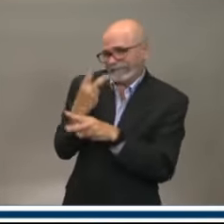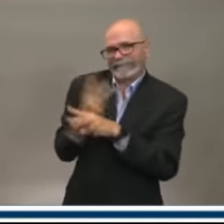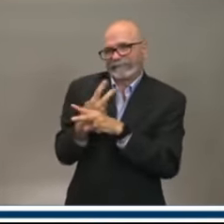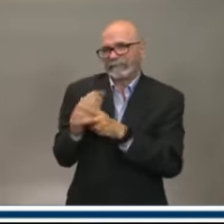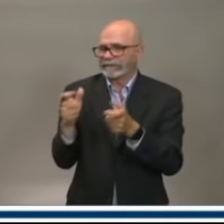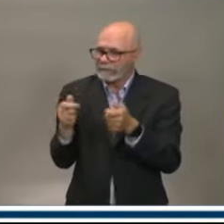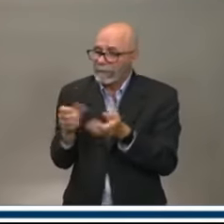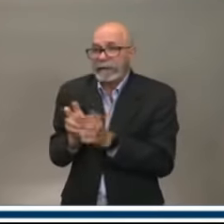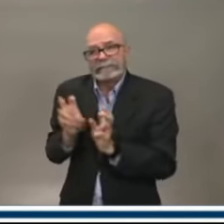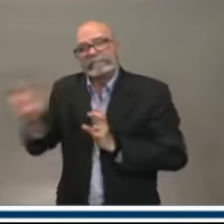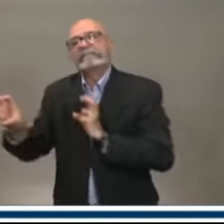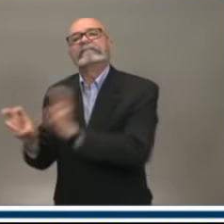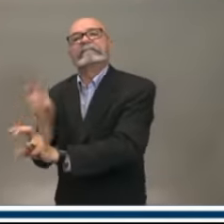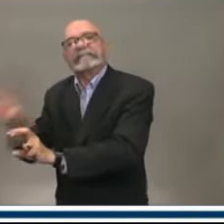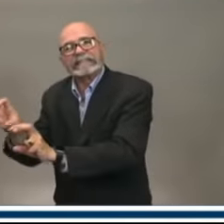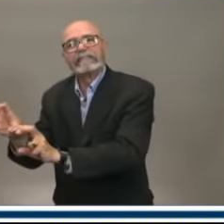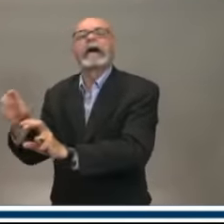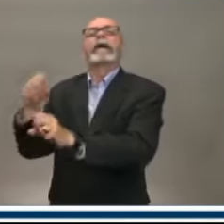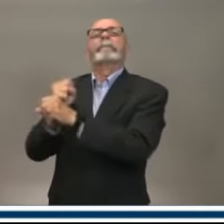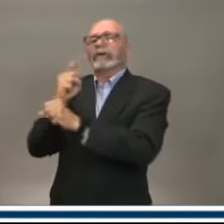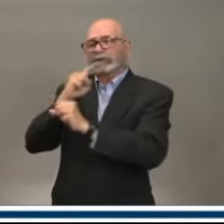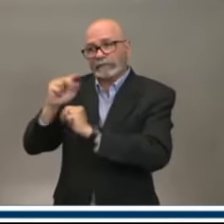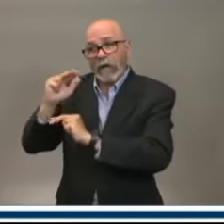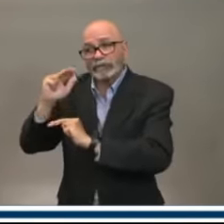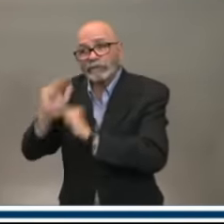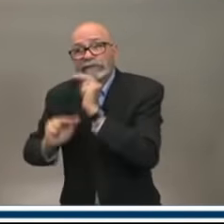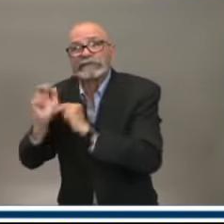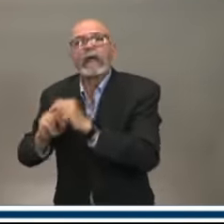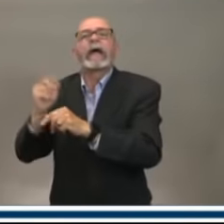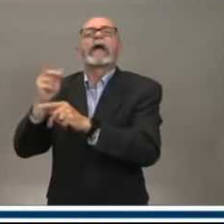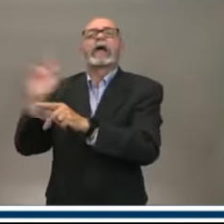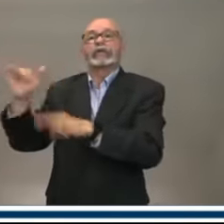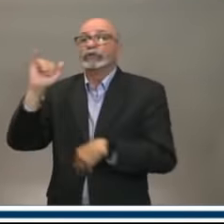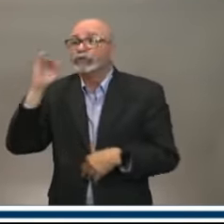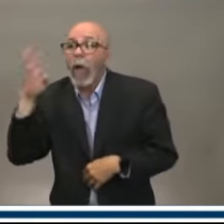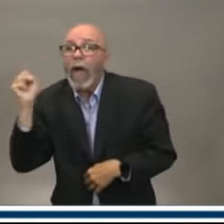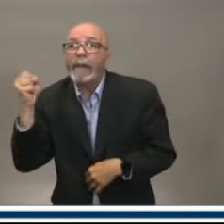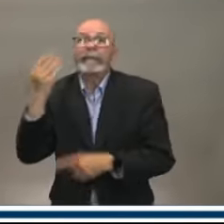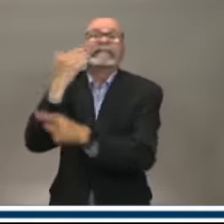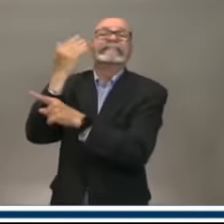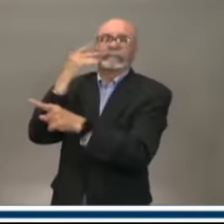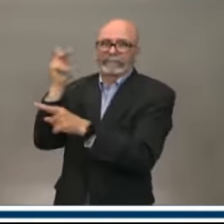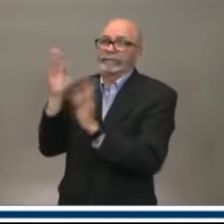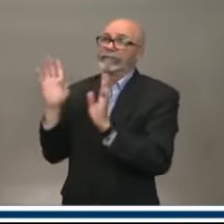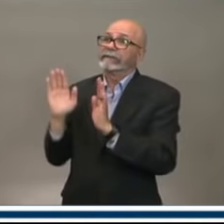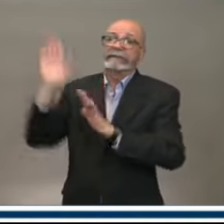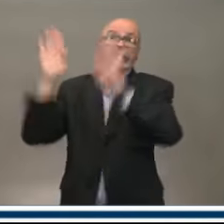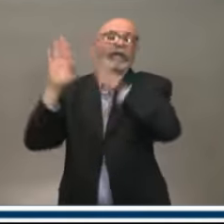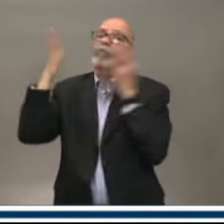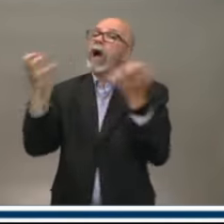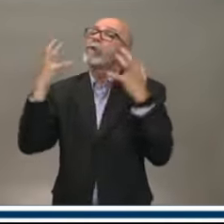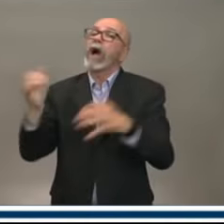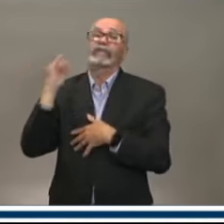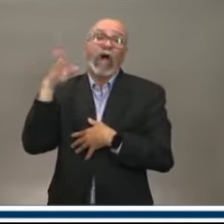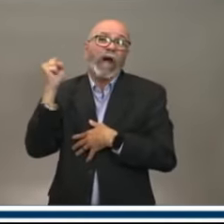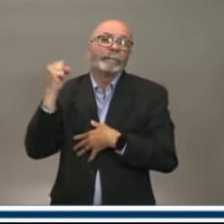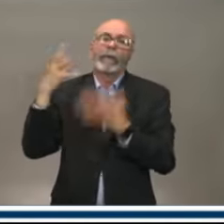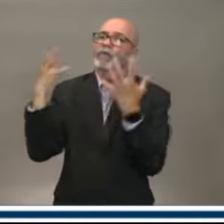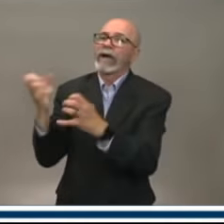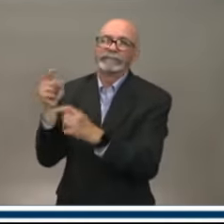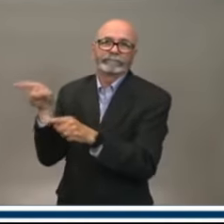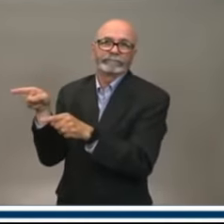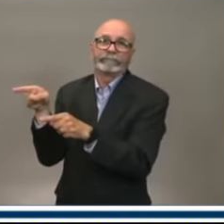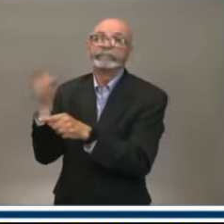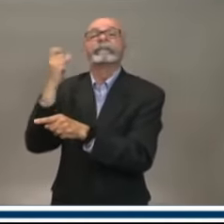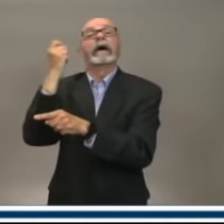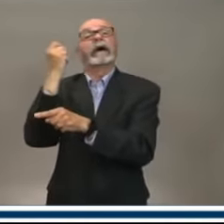in construction work. We're pulling jobs up. You'll see tremendous numbers of tenders that have been out, not just in roads, but in public infrastructure that